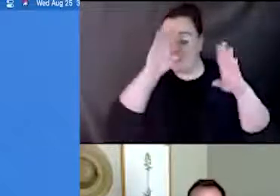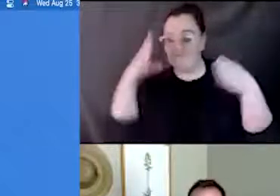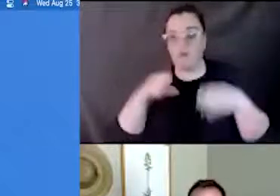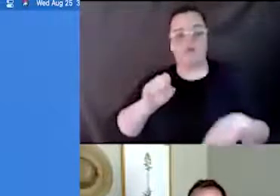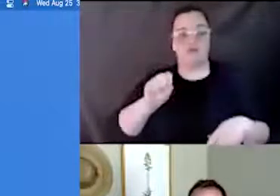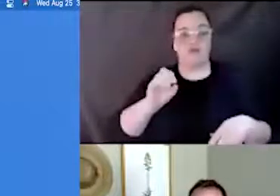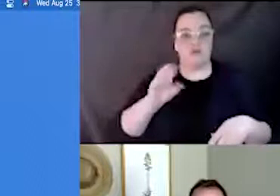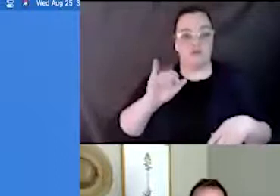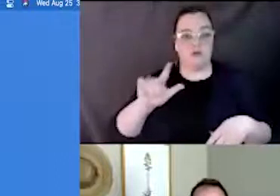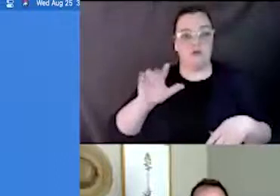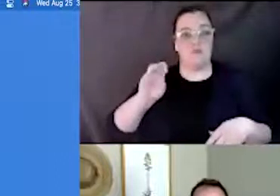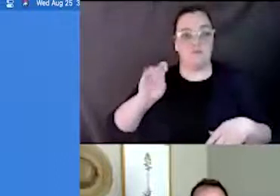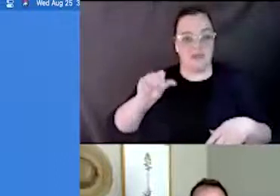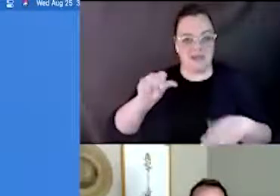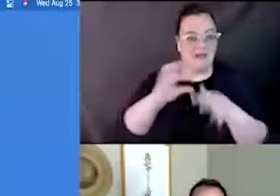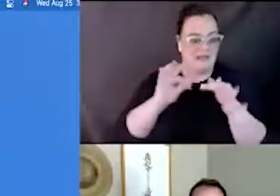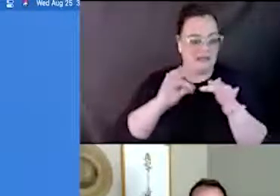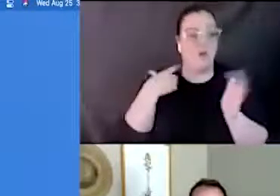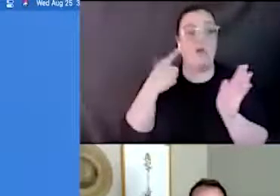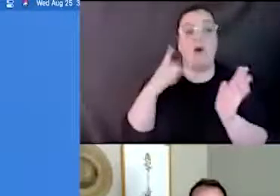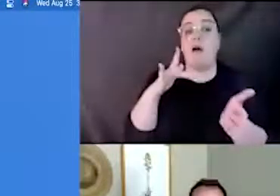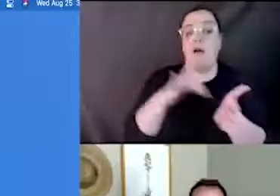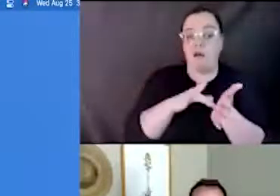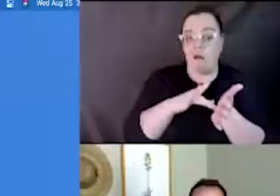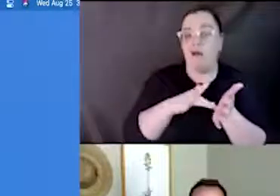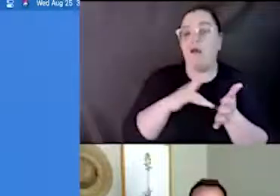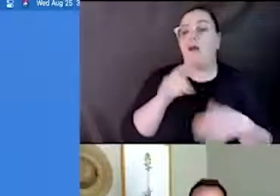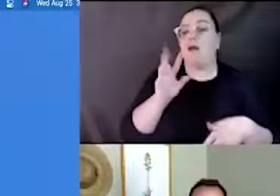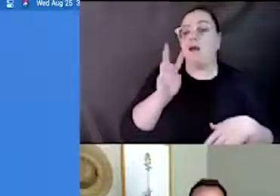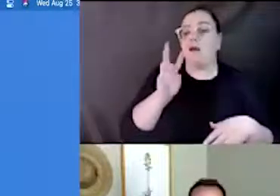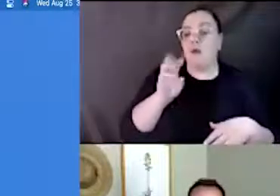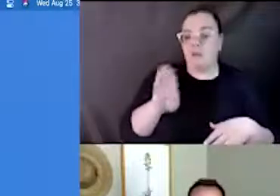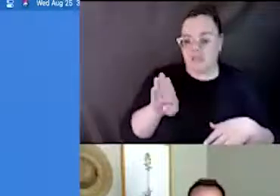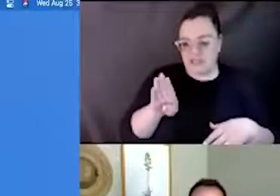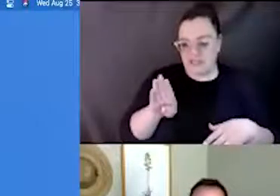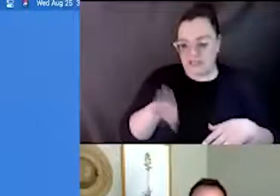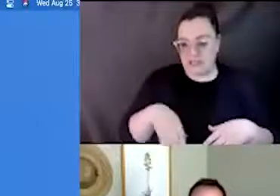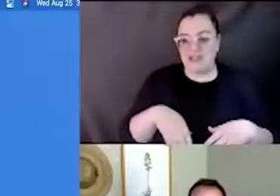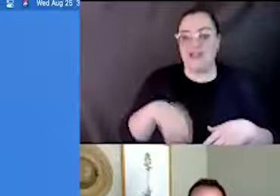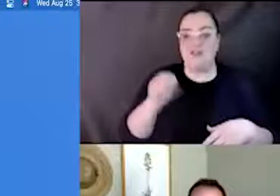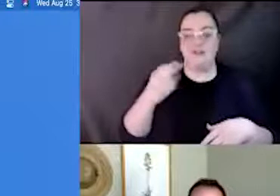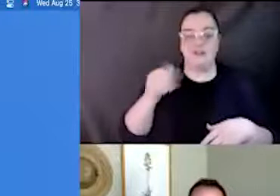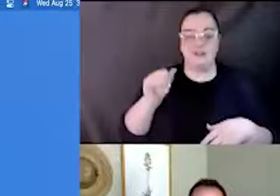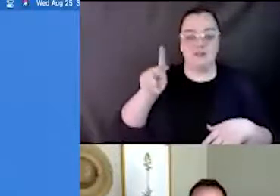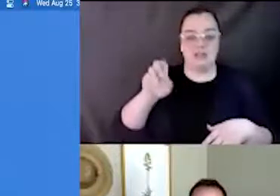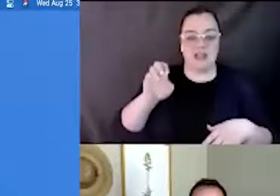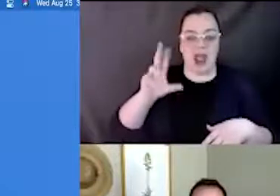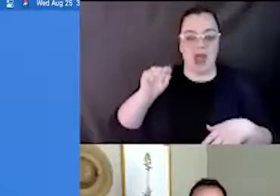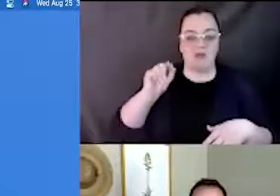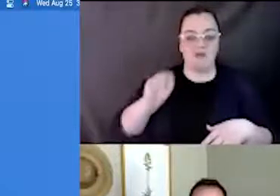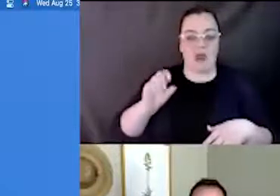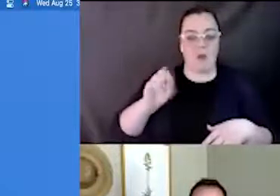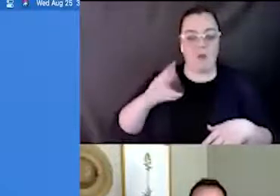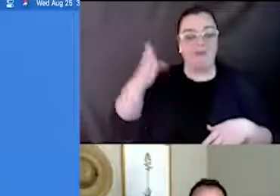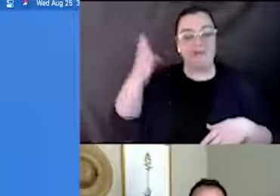to do that, we go to shakeout.org/messaging, which is the page that I'm already on, and I linked for you in the chat.